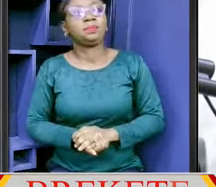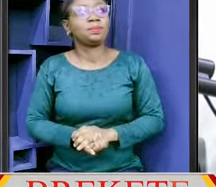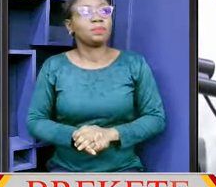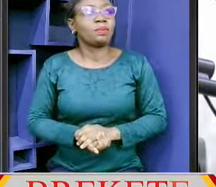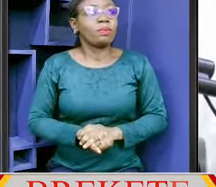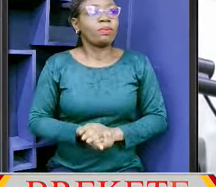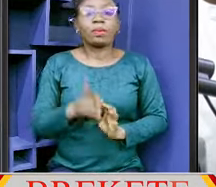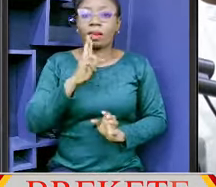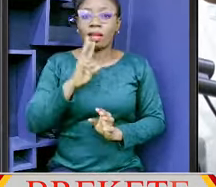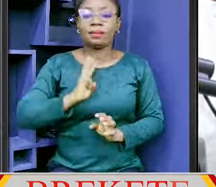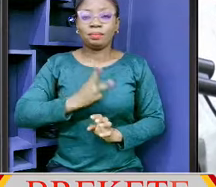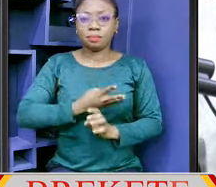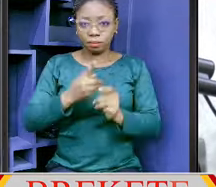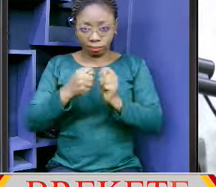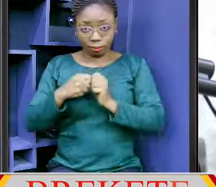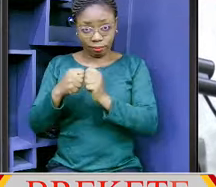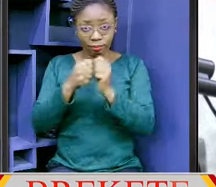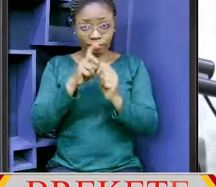Are we together?